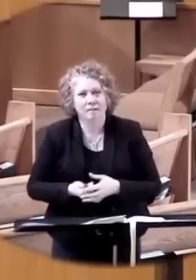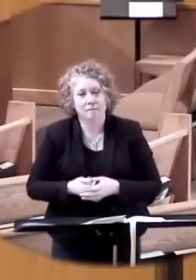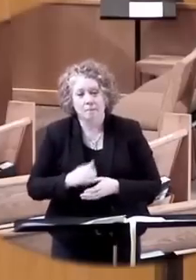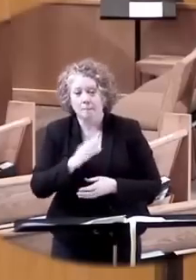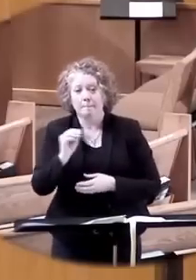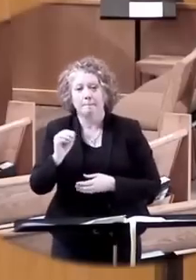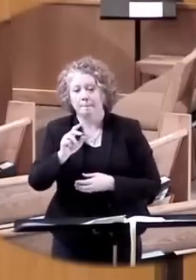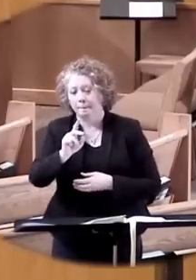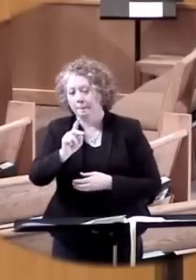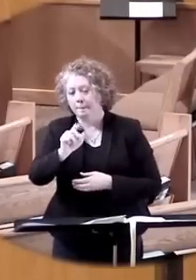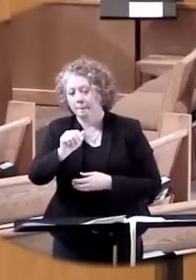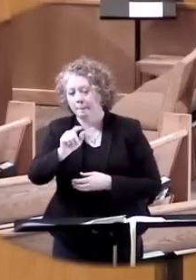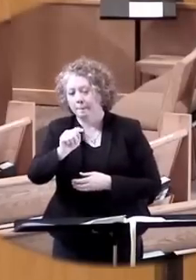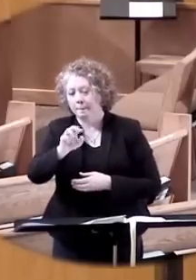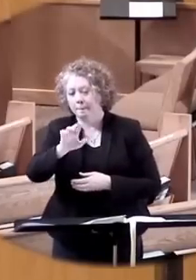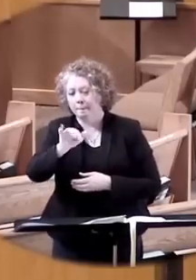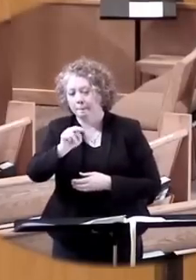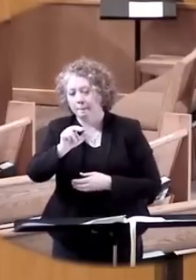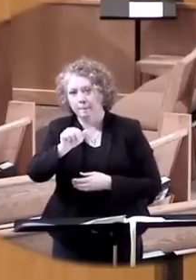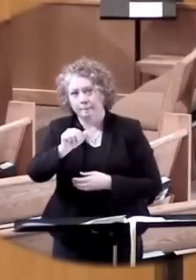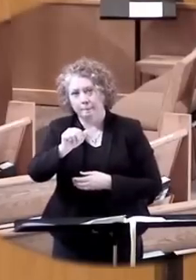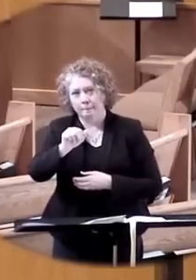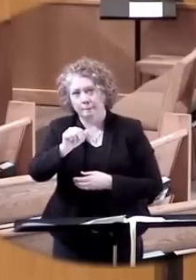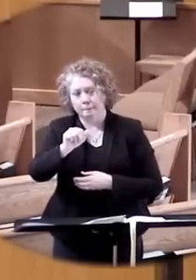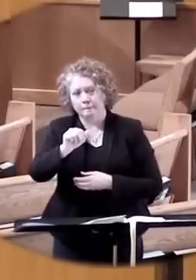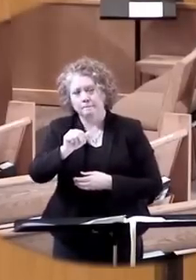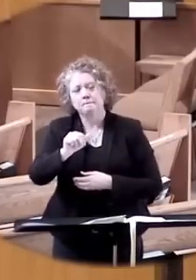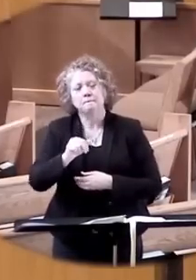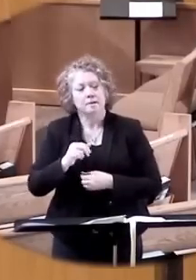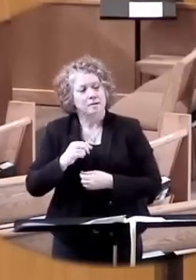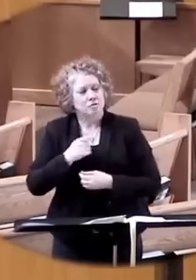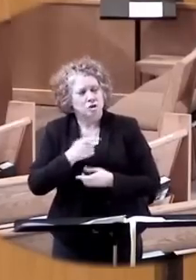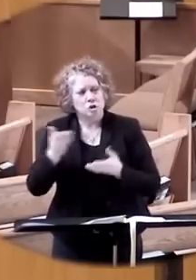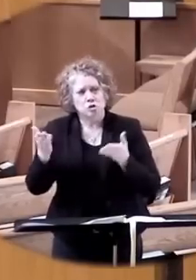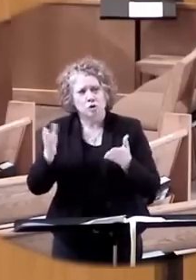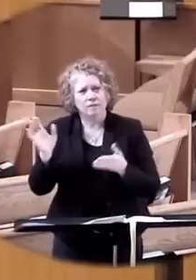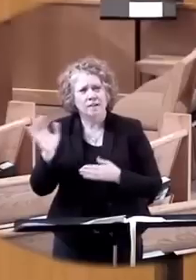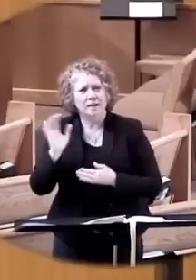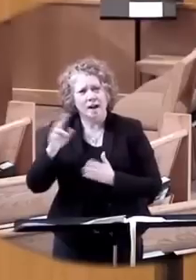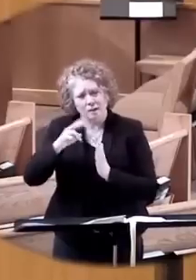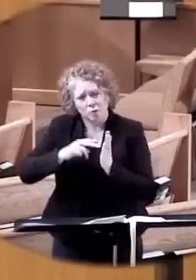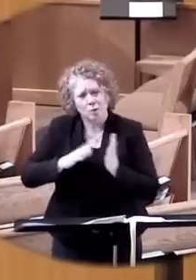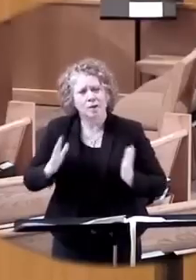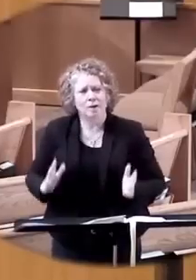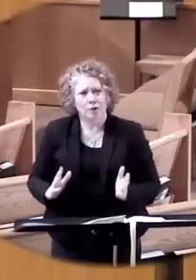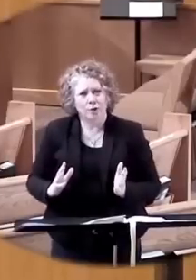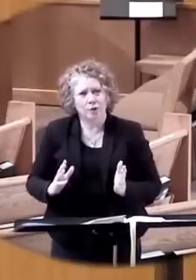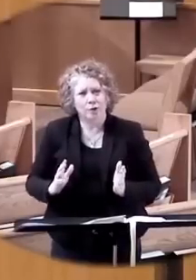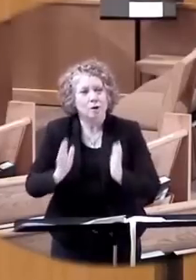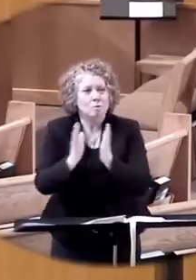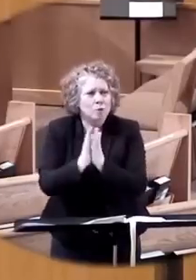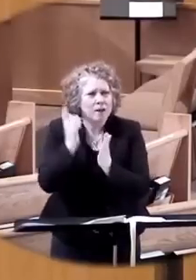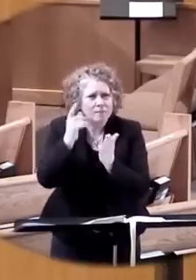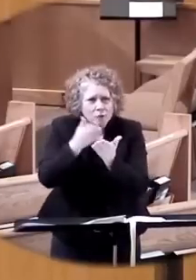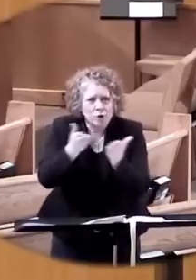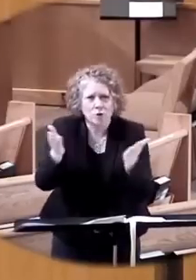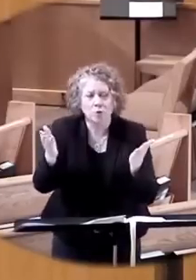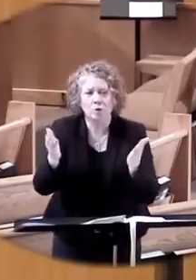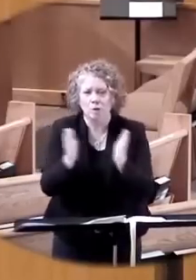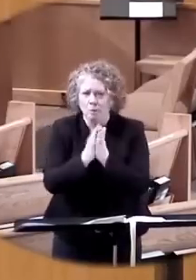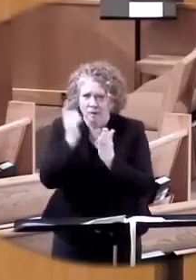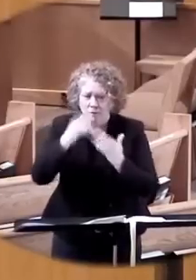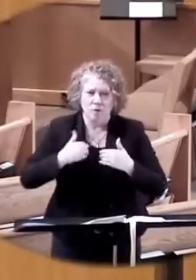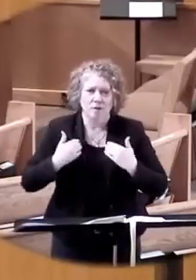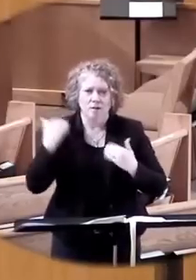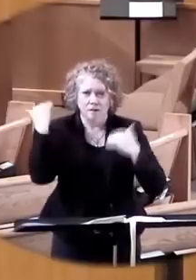in the role of the lector, bringing with her prayers, but also the prayers for the youth and the young adults, as well as